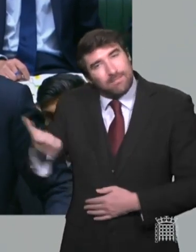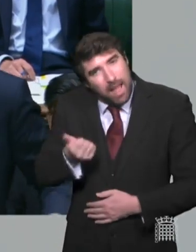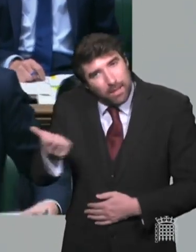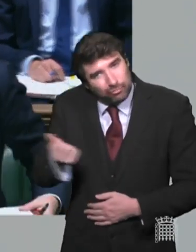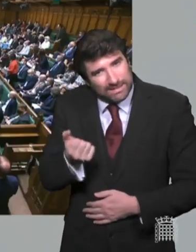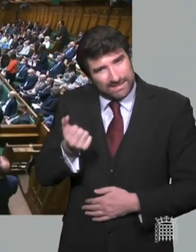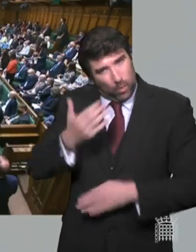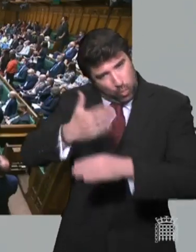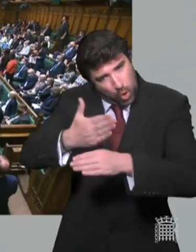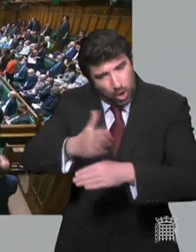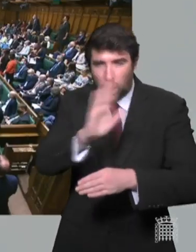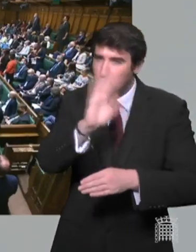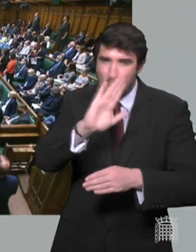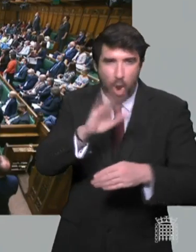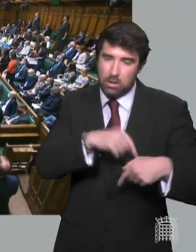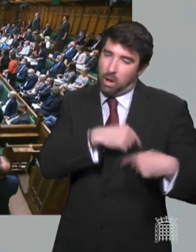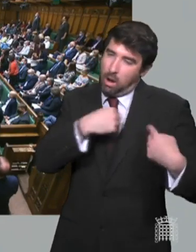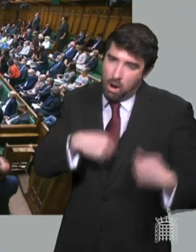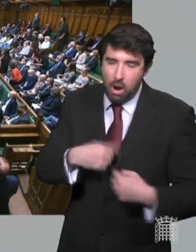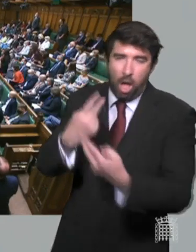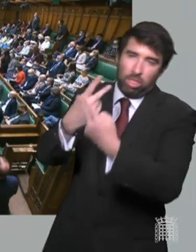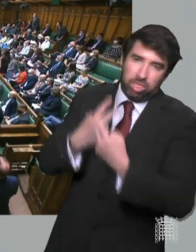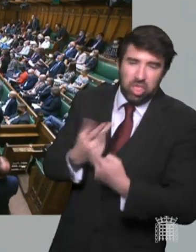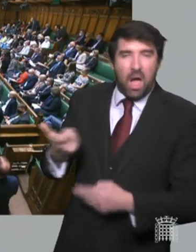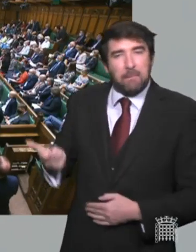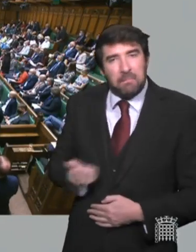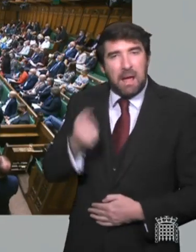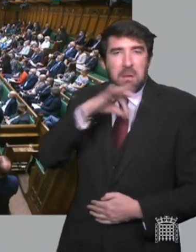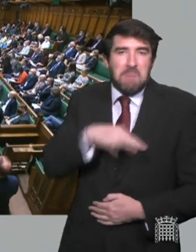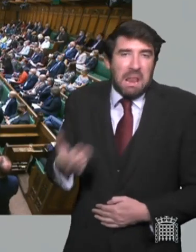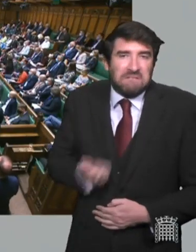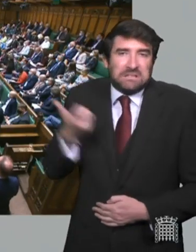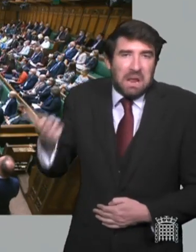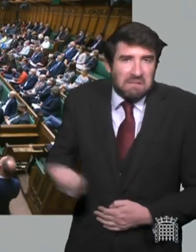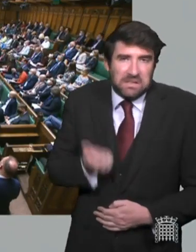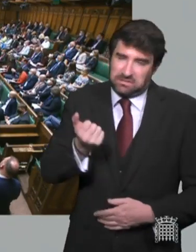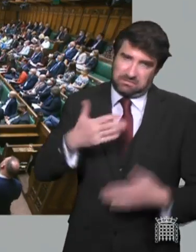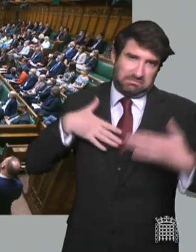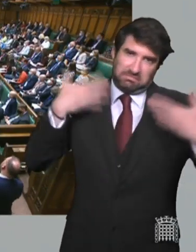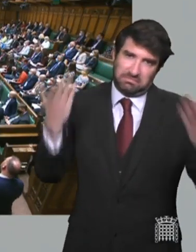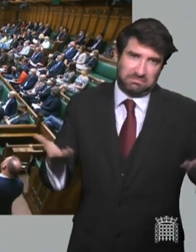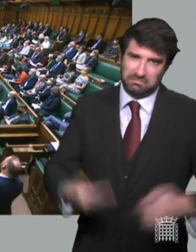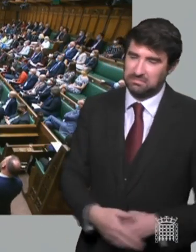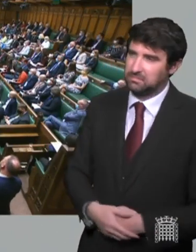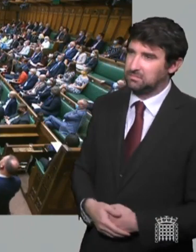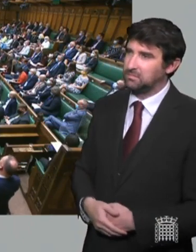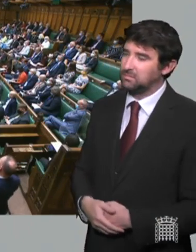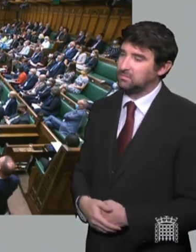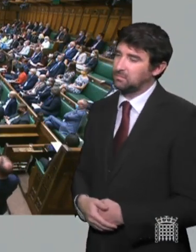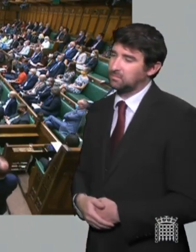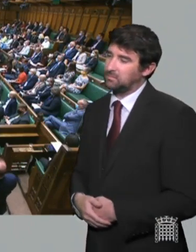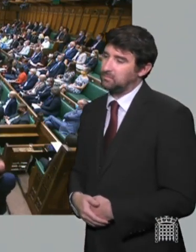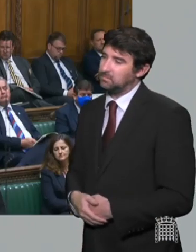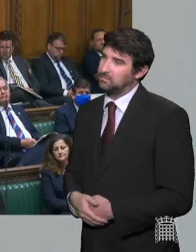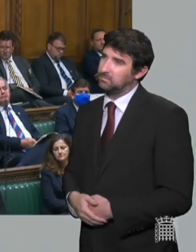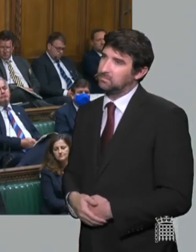years. James Ray. This is, I think, the first opportunity the whole House will have to thank all of those who played a role in